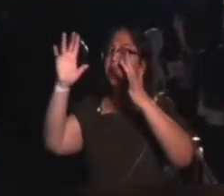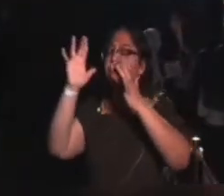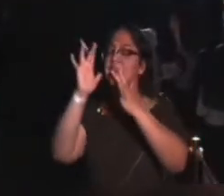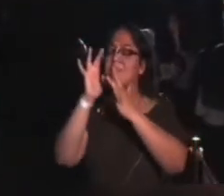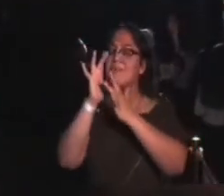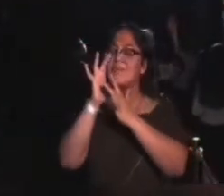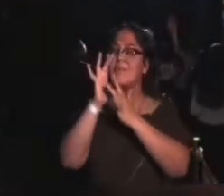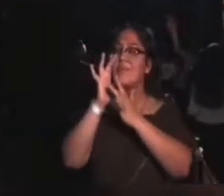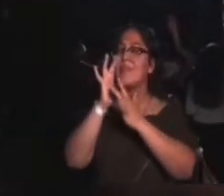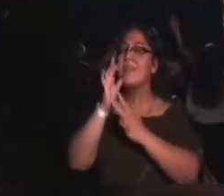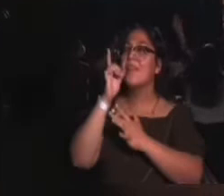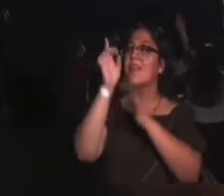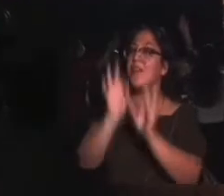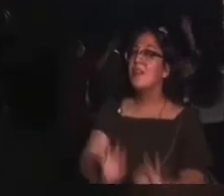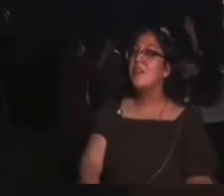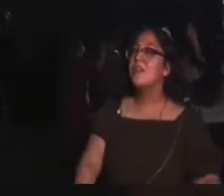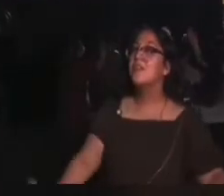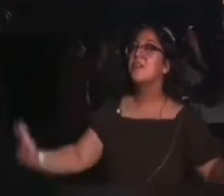Cristo,